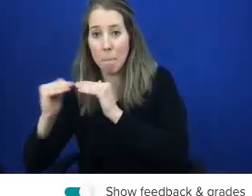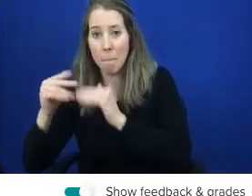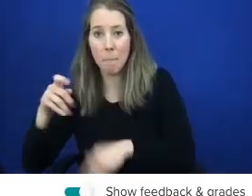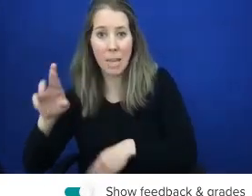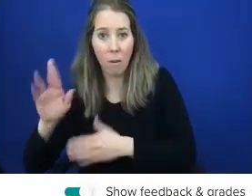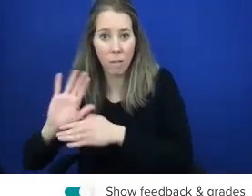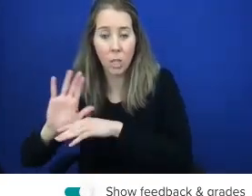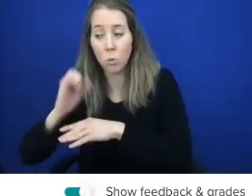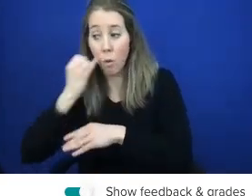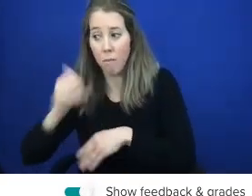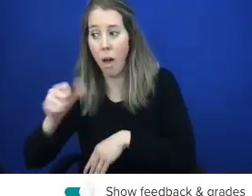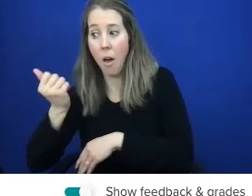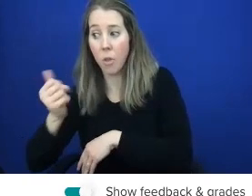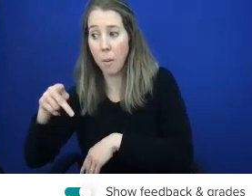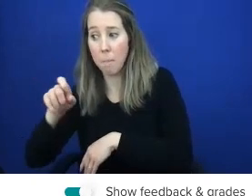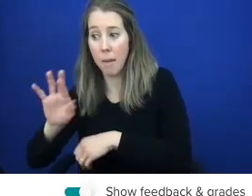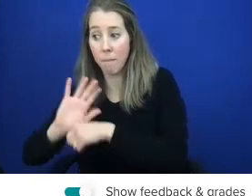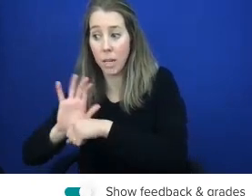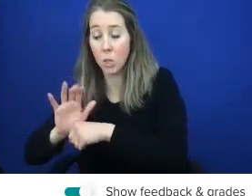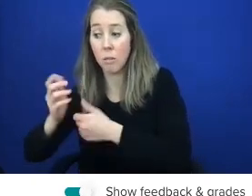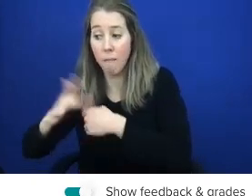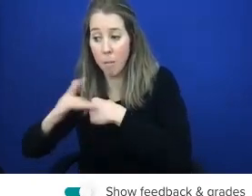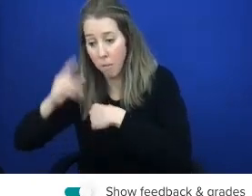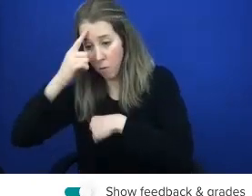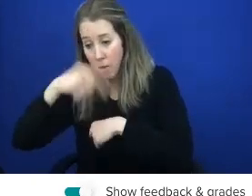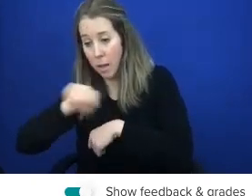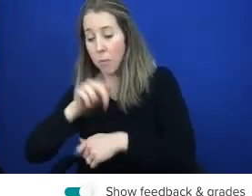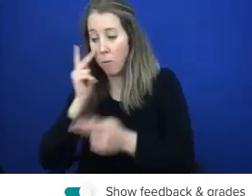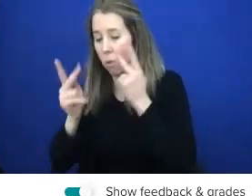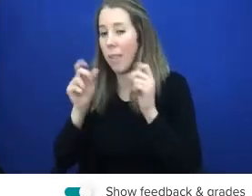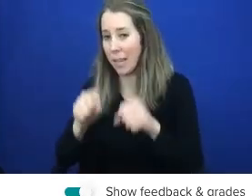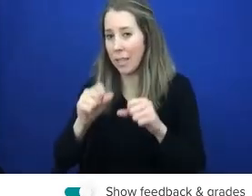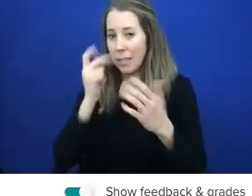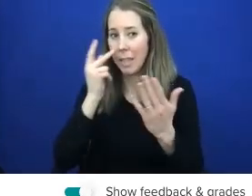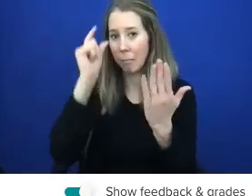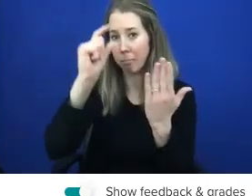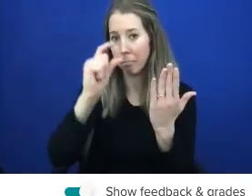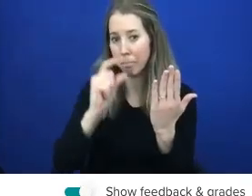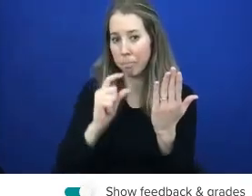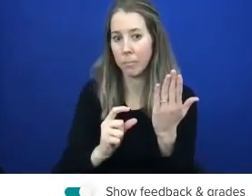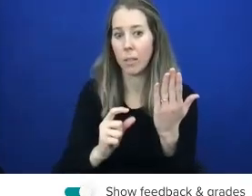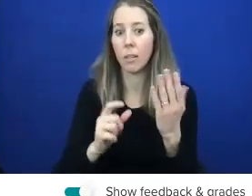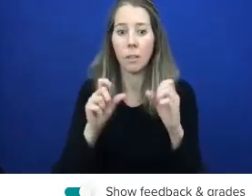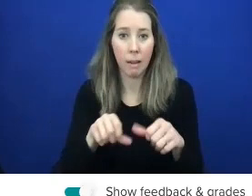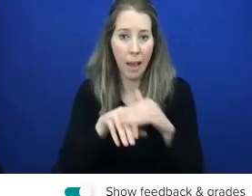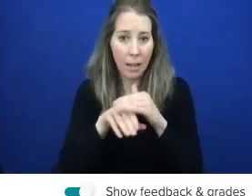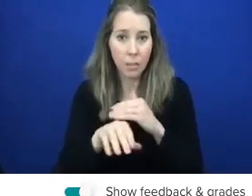any peer videos that have been opened up for them to be able to view, they'll see those videos here and can access